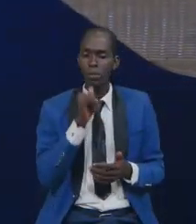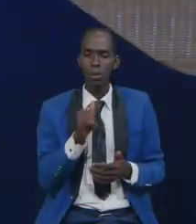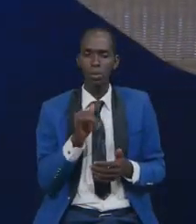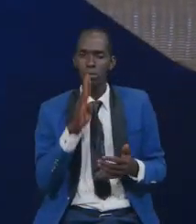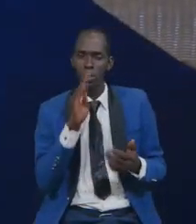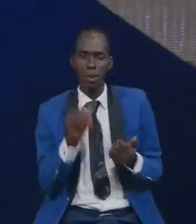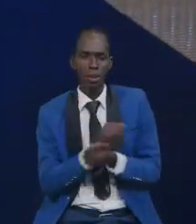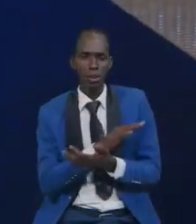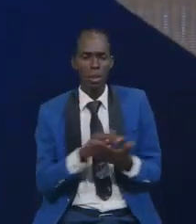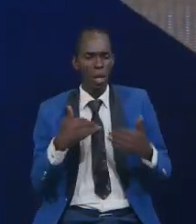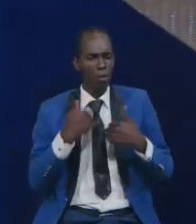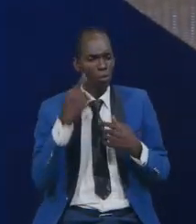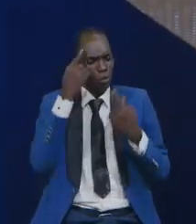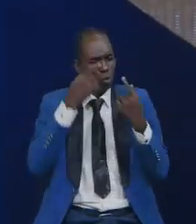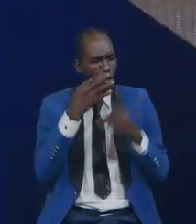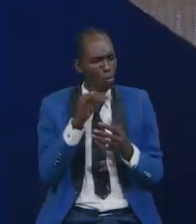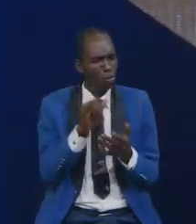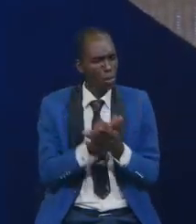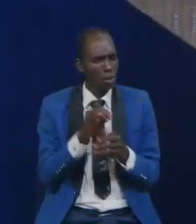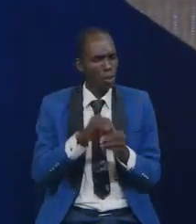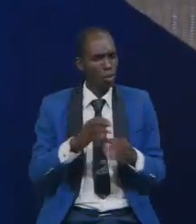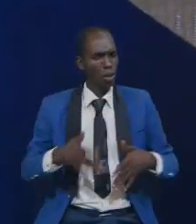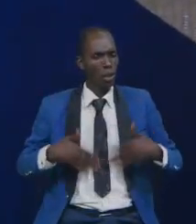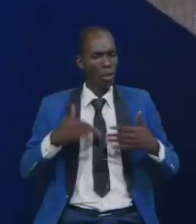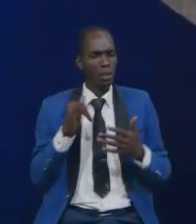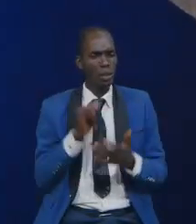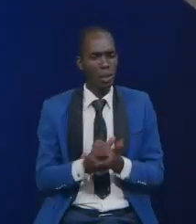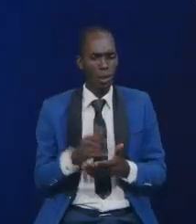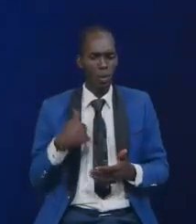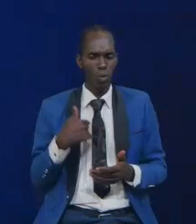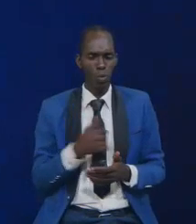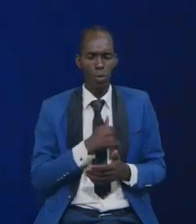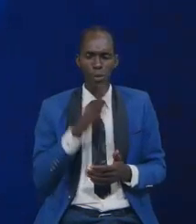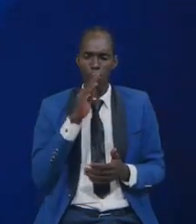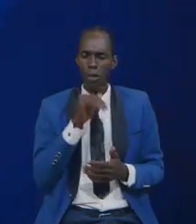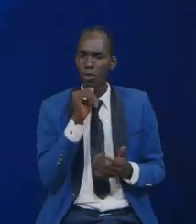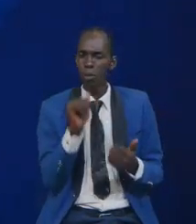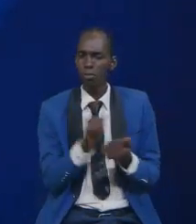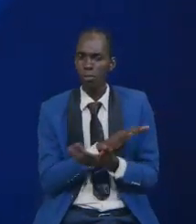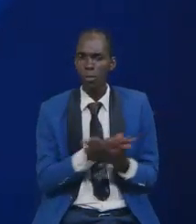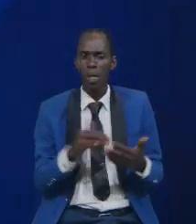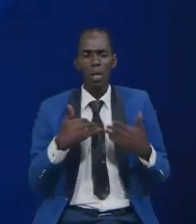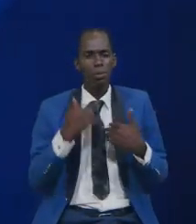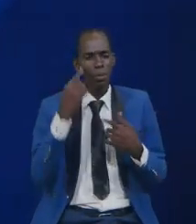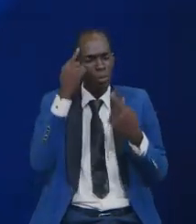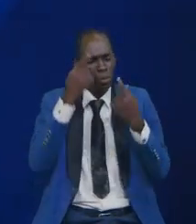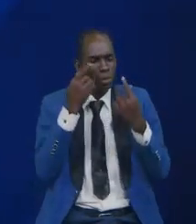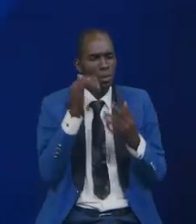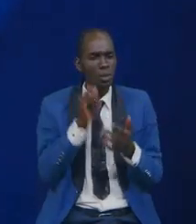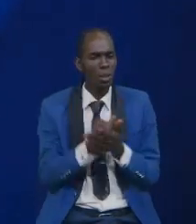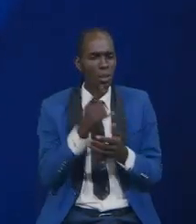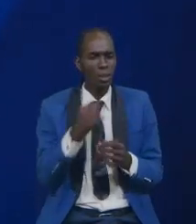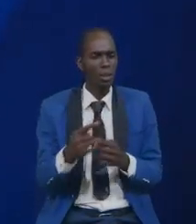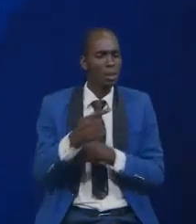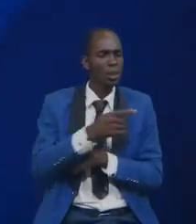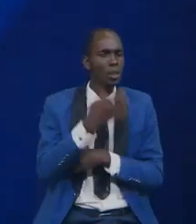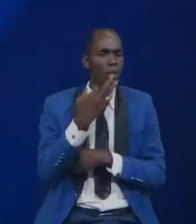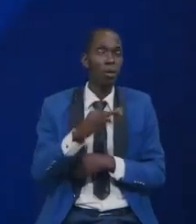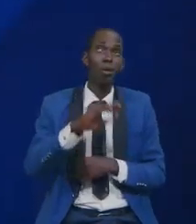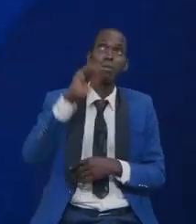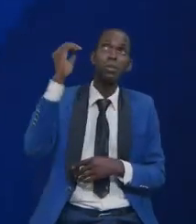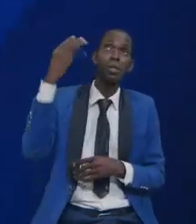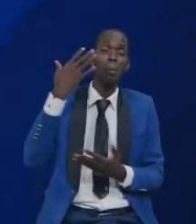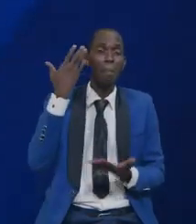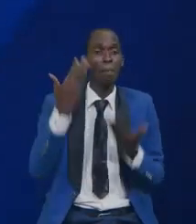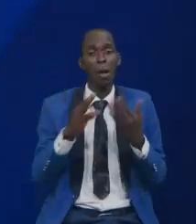about that in your life, that we perish not? Have you ever thought the day of grace might be long, but